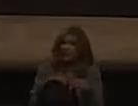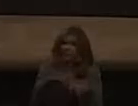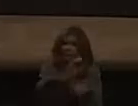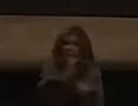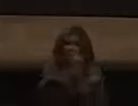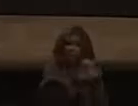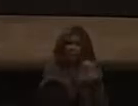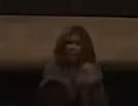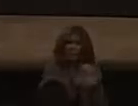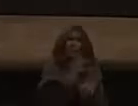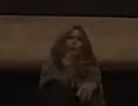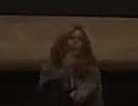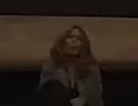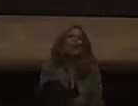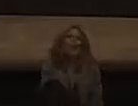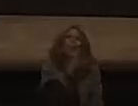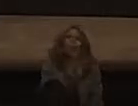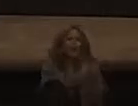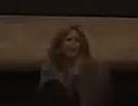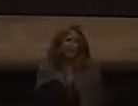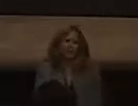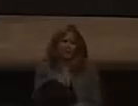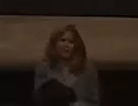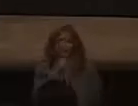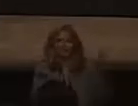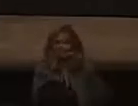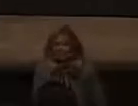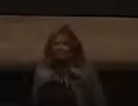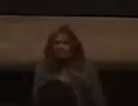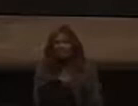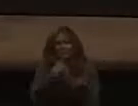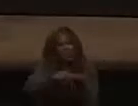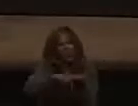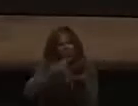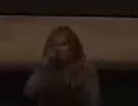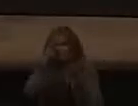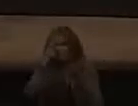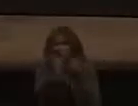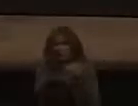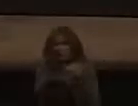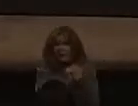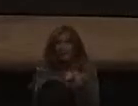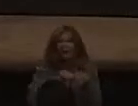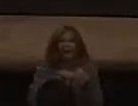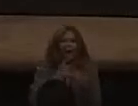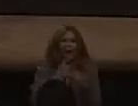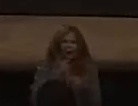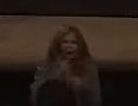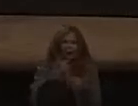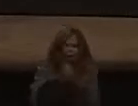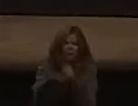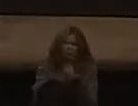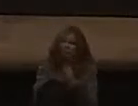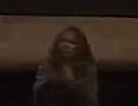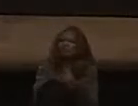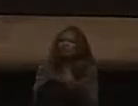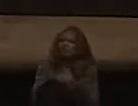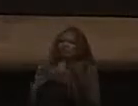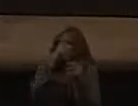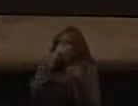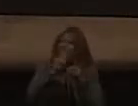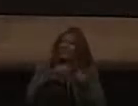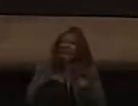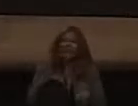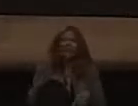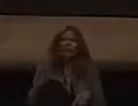come to us, we're more than happy to discuss ways with you that you can get this done, and we can meet with the